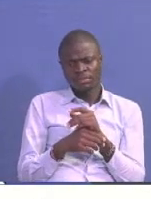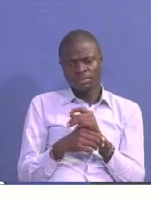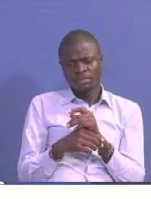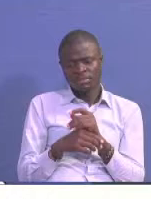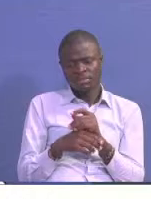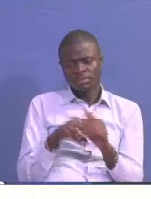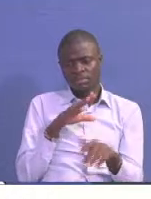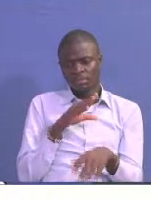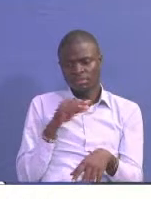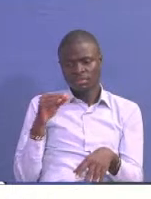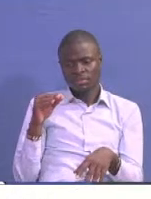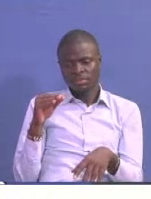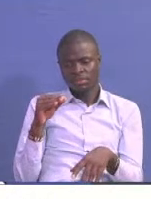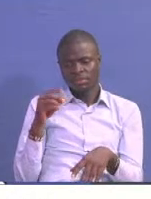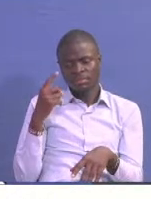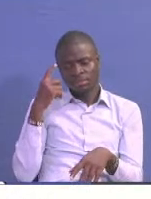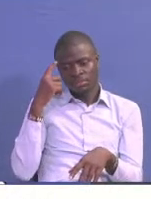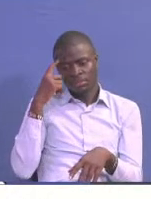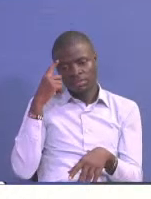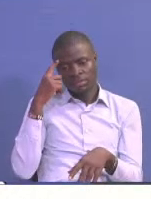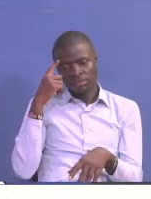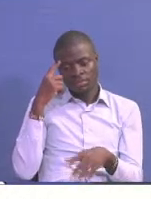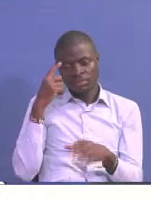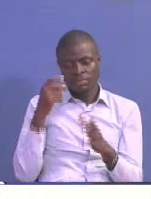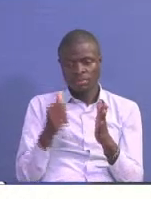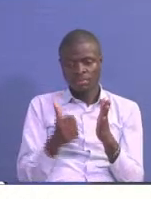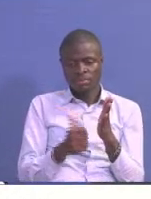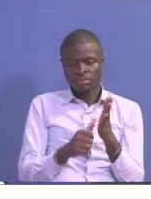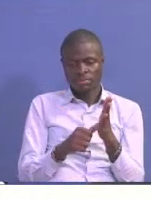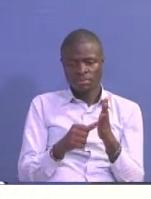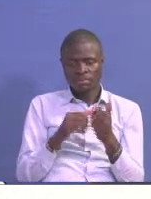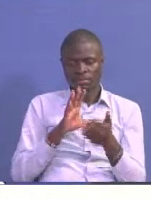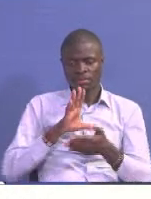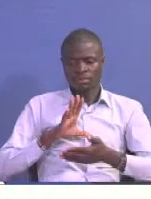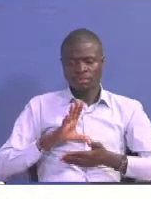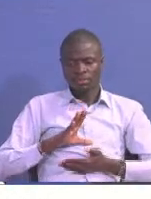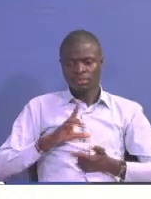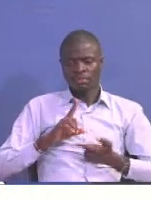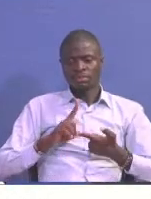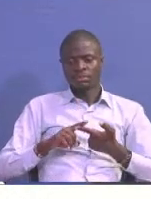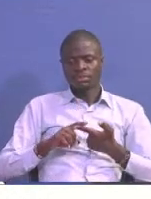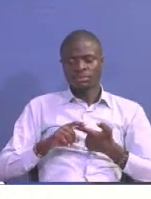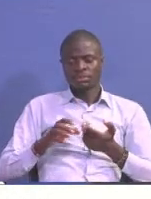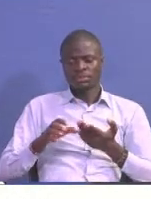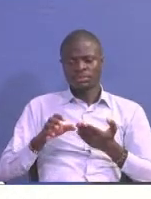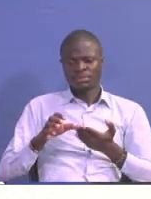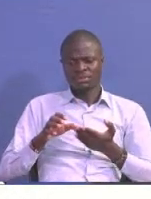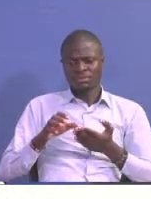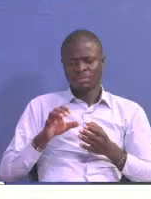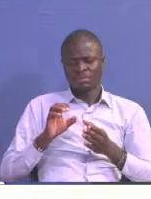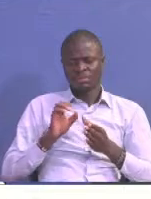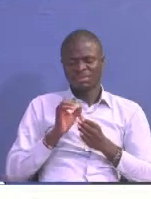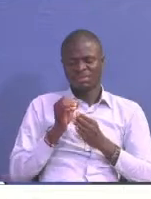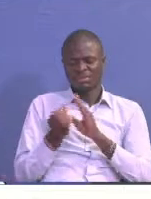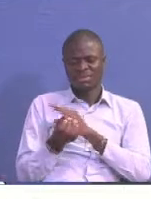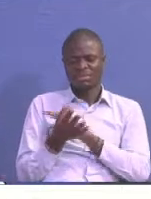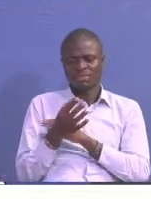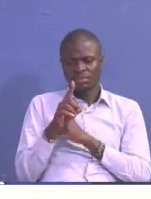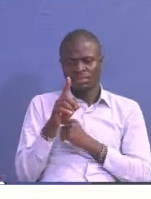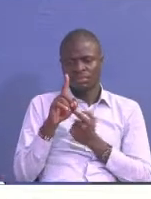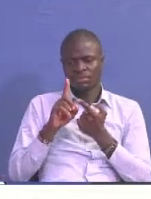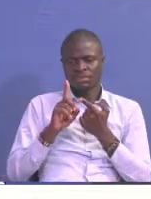And I think you are intelligent enough to be able to overcome the challenges, or even expose them so that they